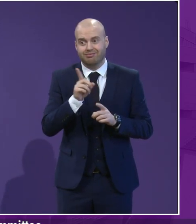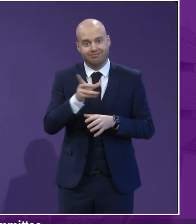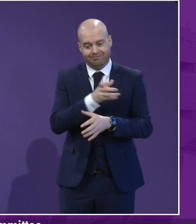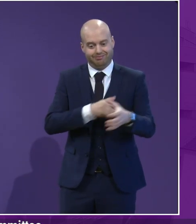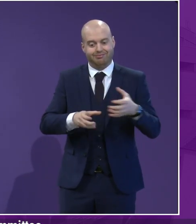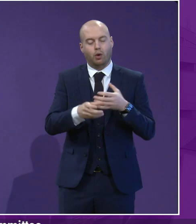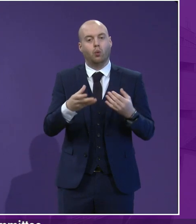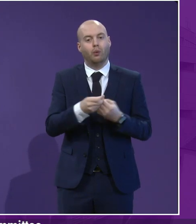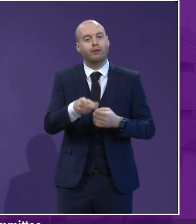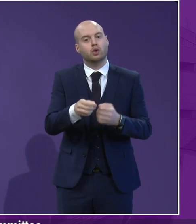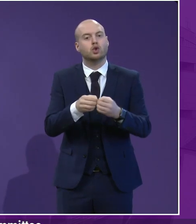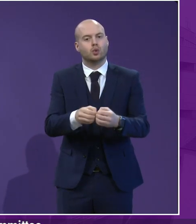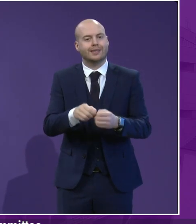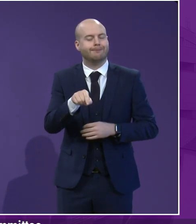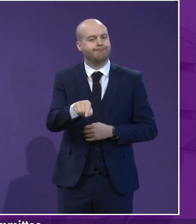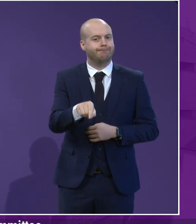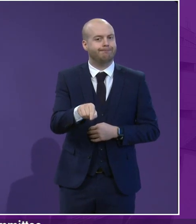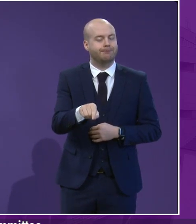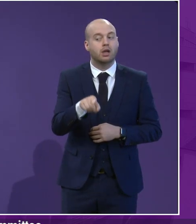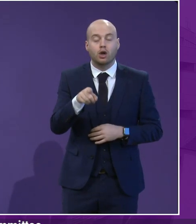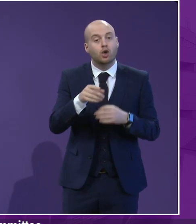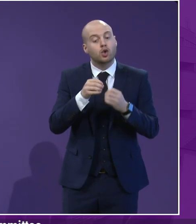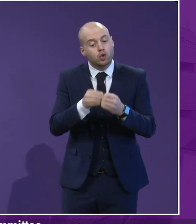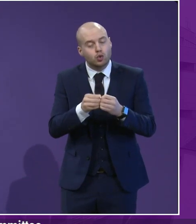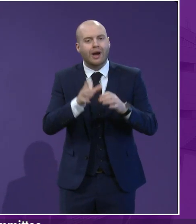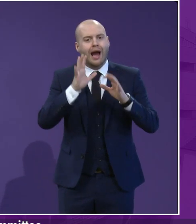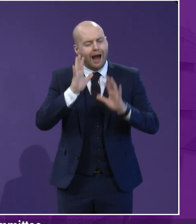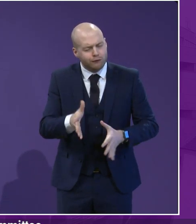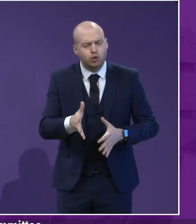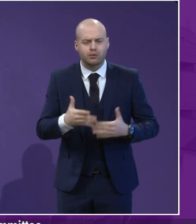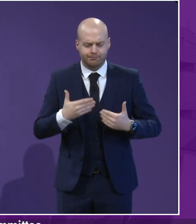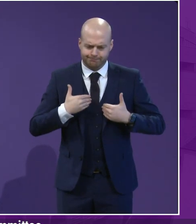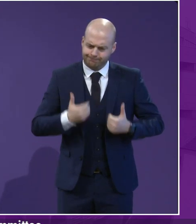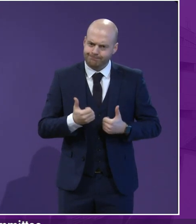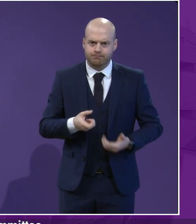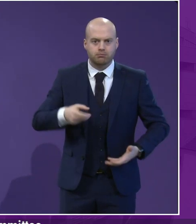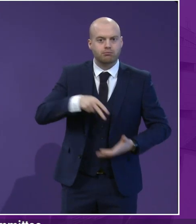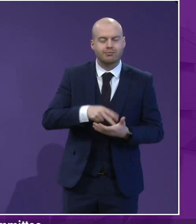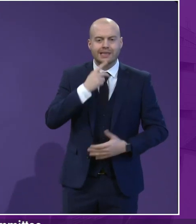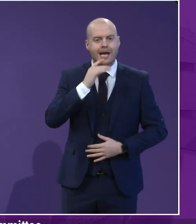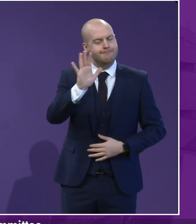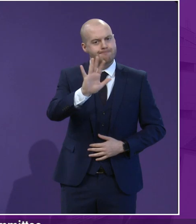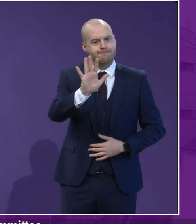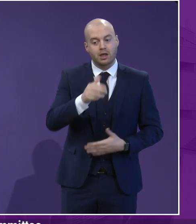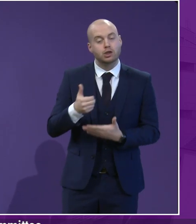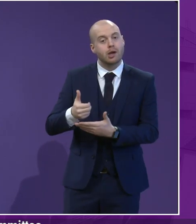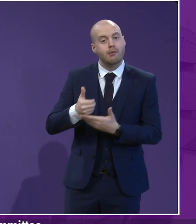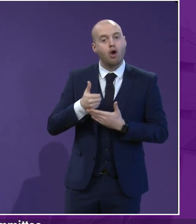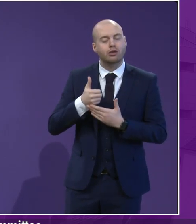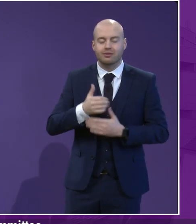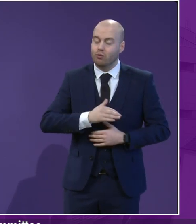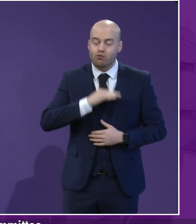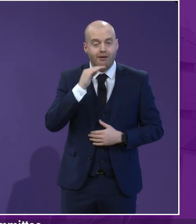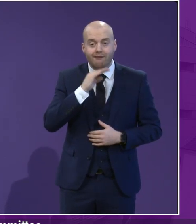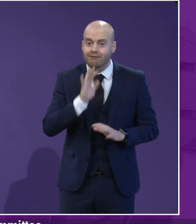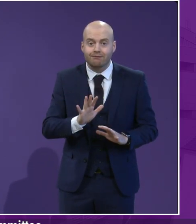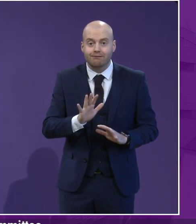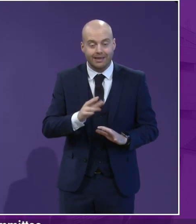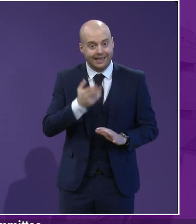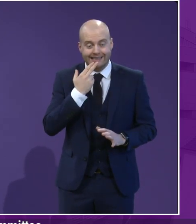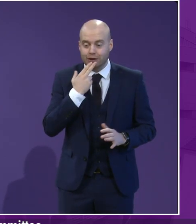think absolutely there is the capacity to go back and review the assessment and what's in place. I think the issue lies with, you know, the emphasis